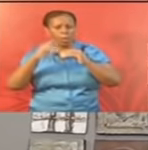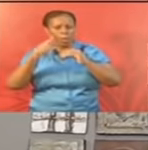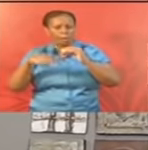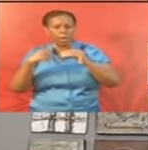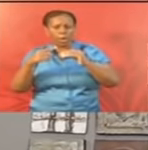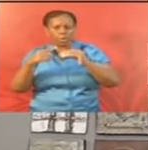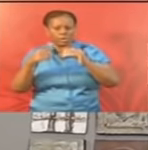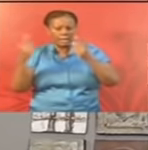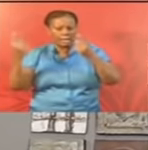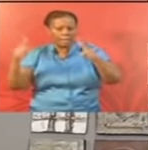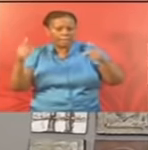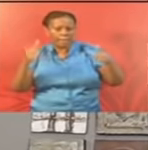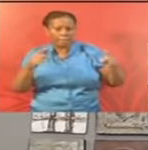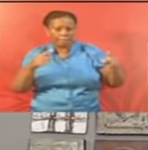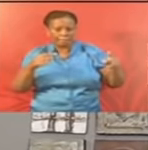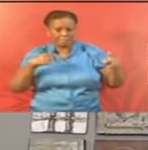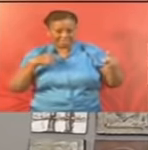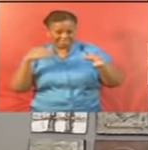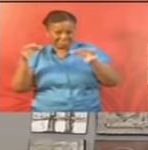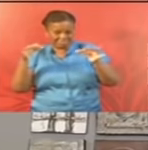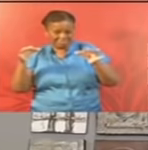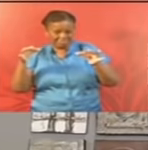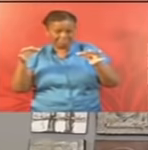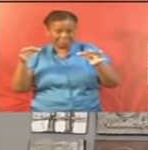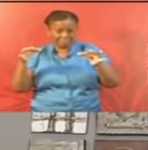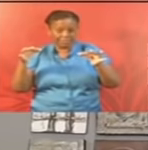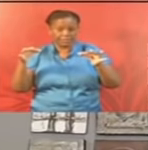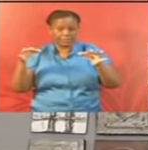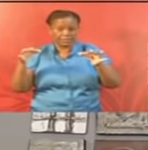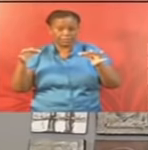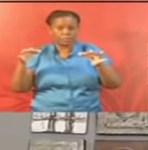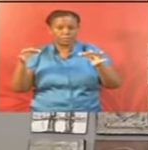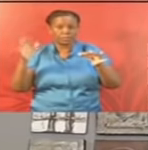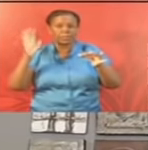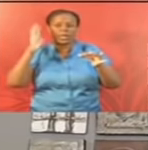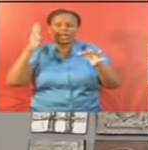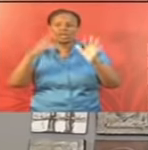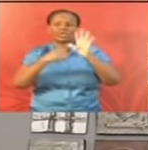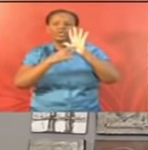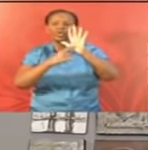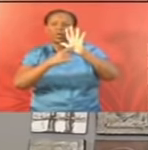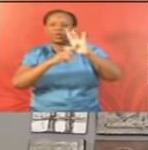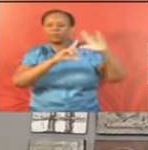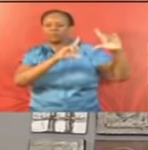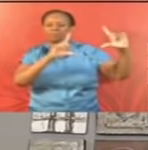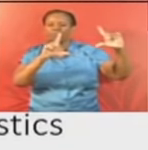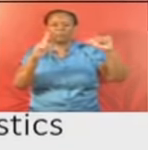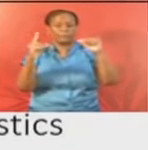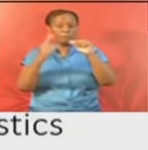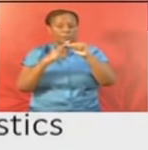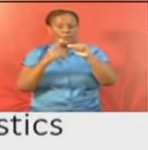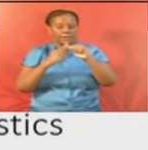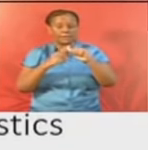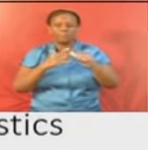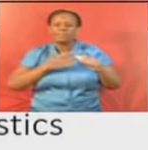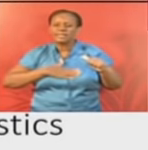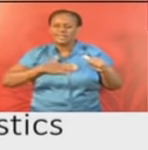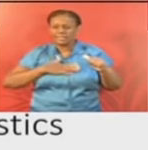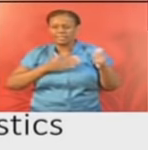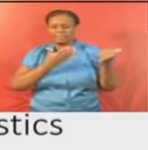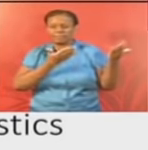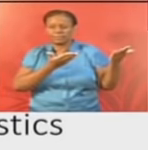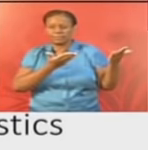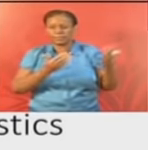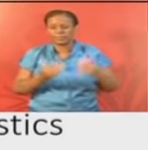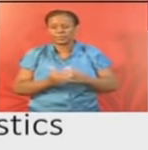been describing. We will show a few slides. I'm going to start with slide 1, which is the introductory. So please go to slide 1, and it's